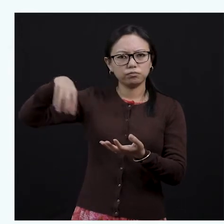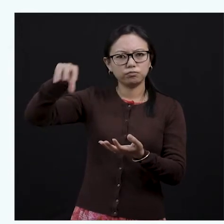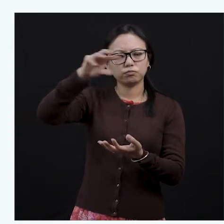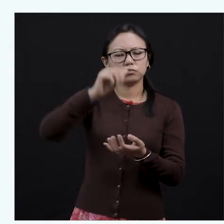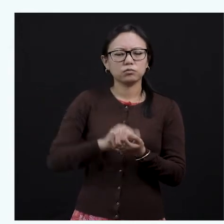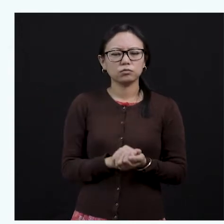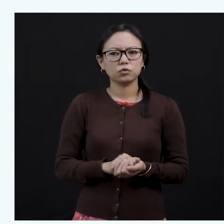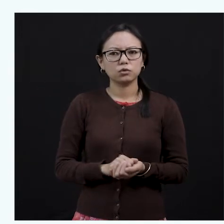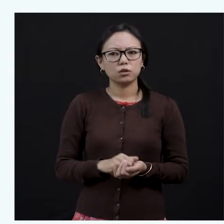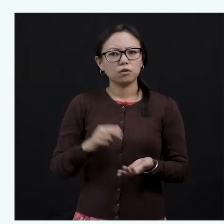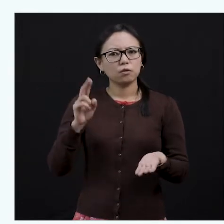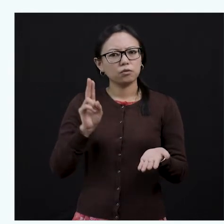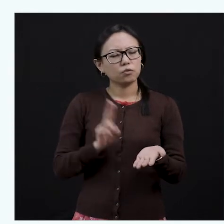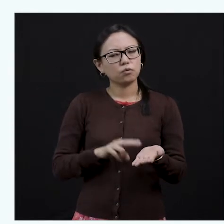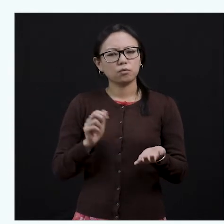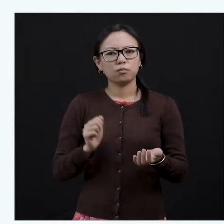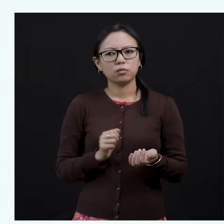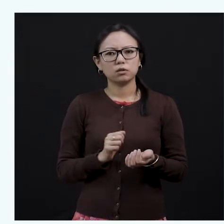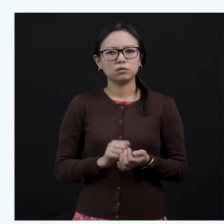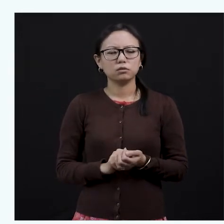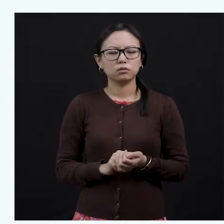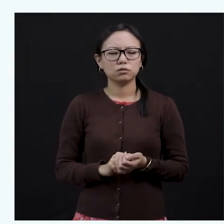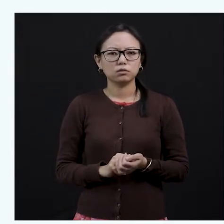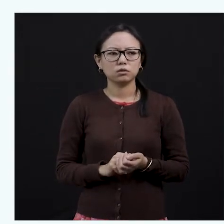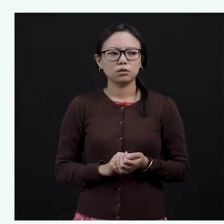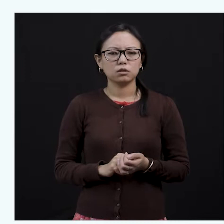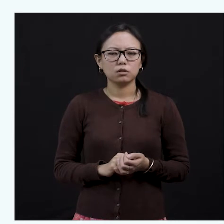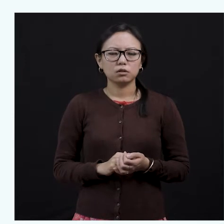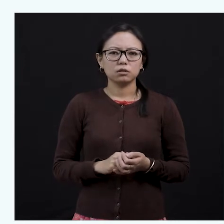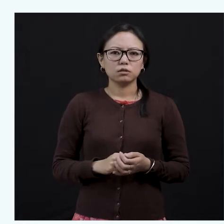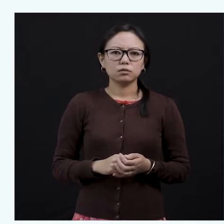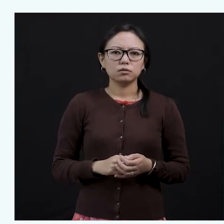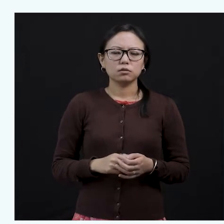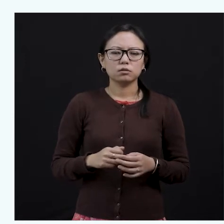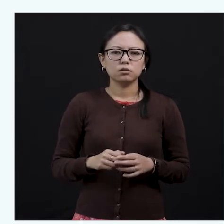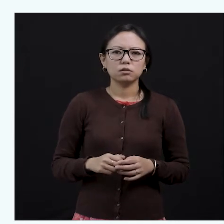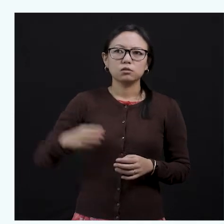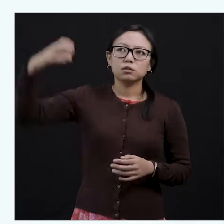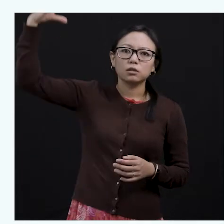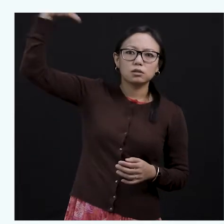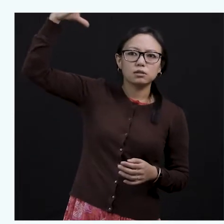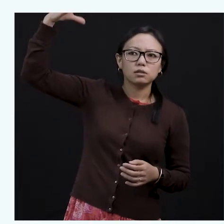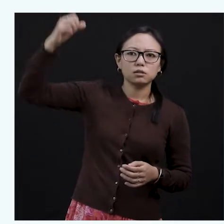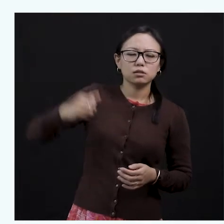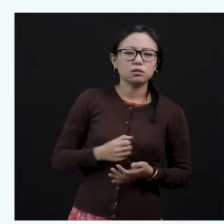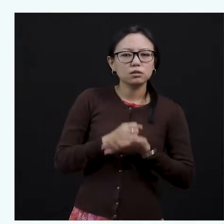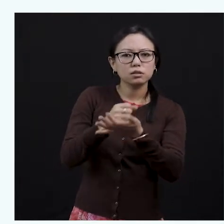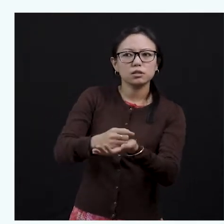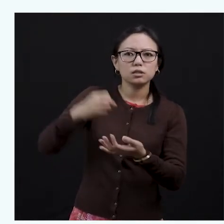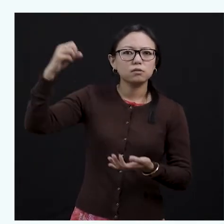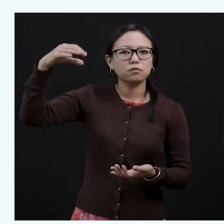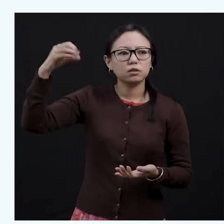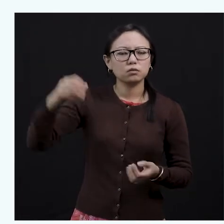All right, now this sun, it gives out light to every heavenly bodies. Okay, and that is